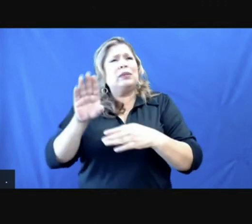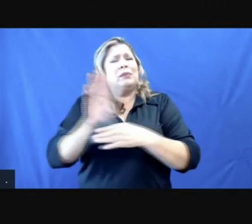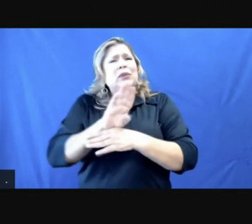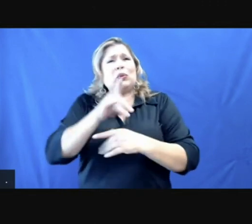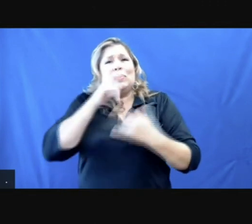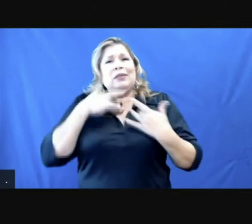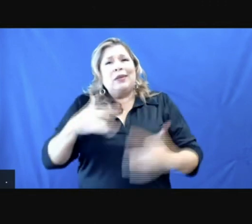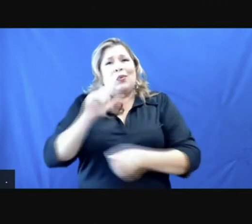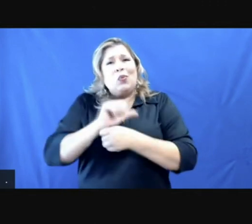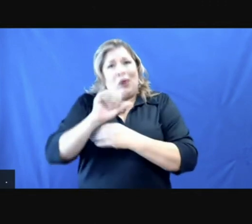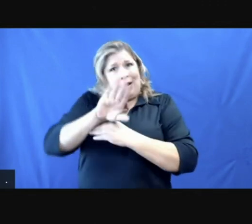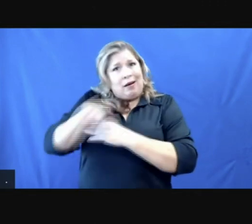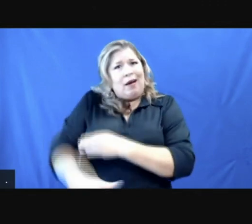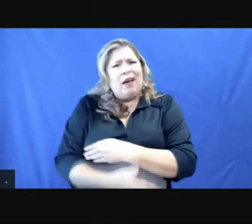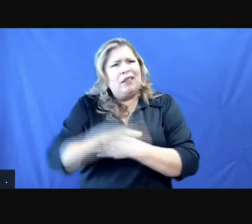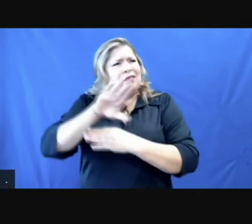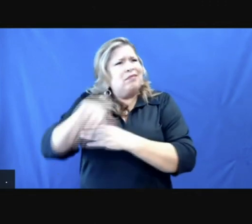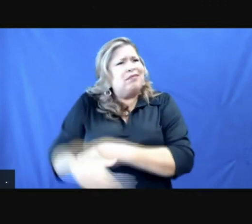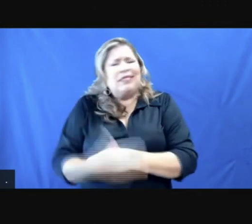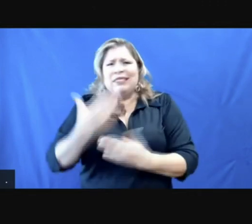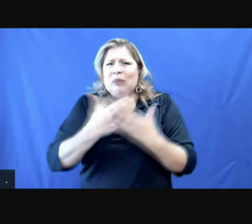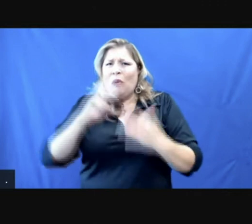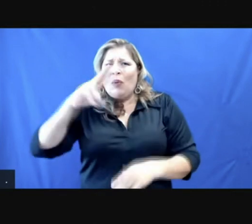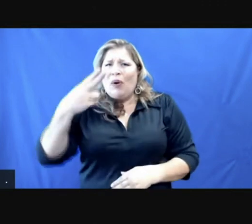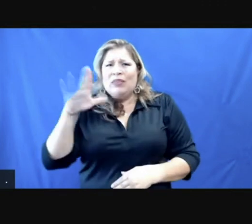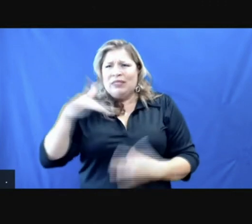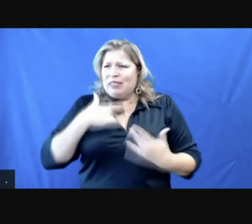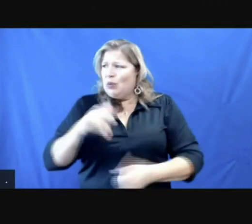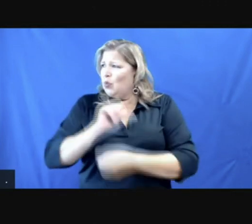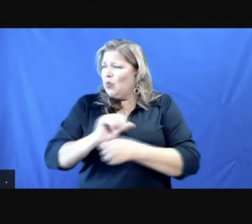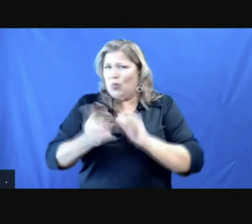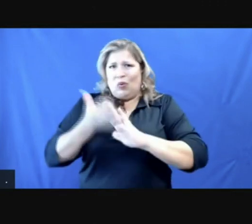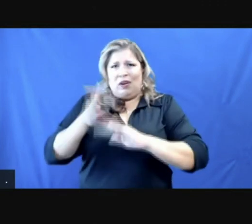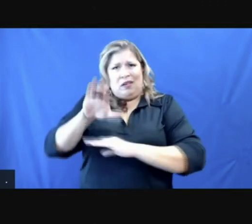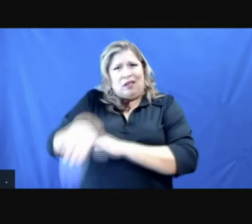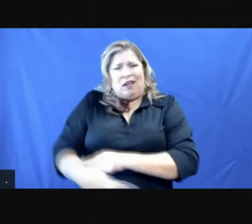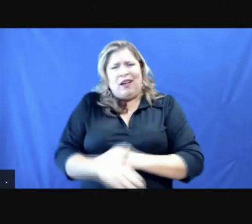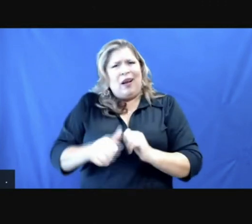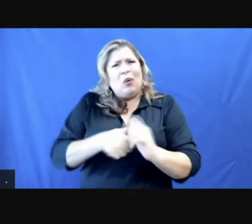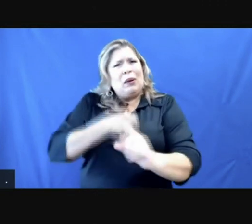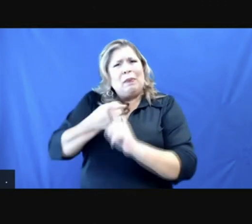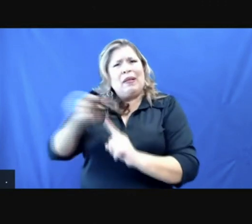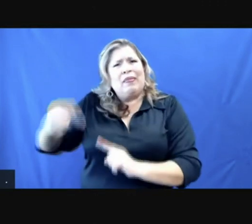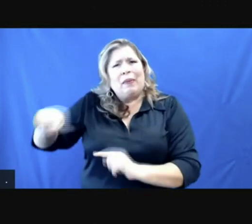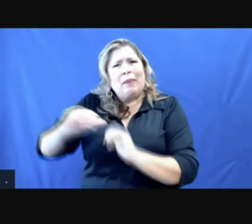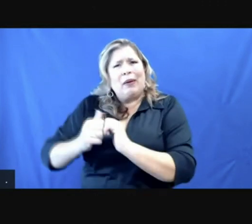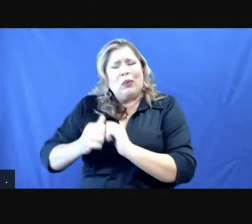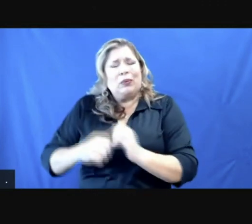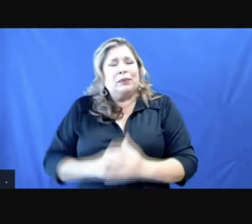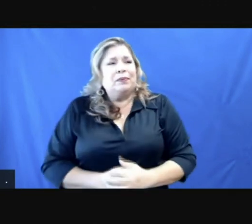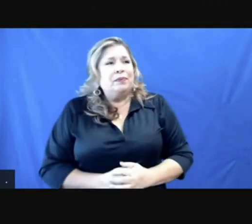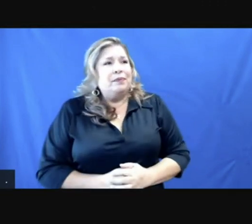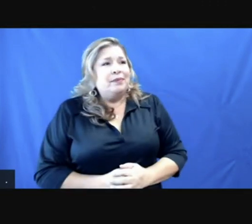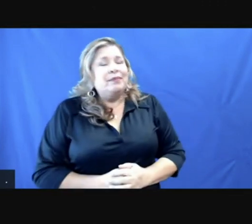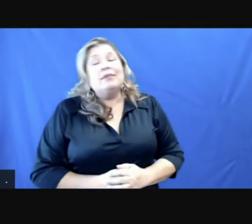have night shifts and, warehouses, the same thing. How are they going to be affected? Yeah,